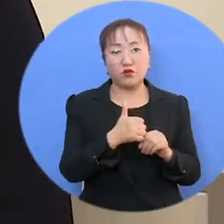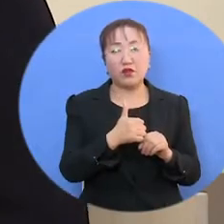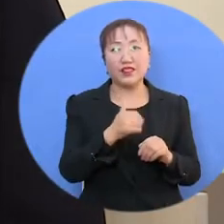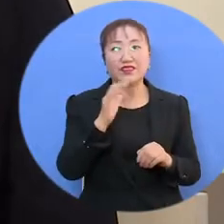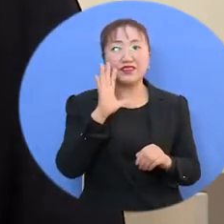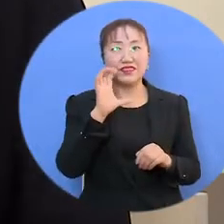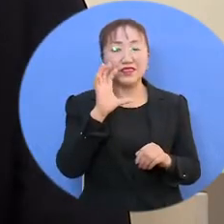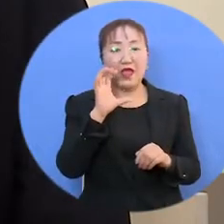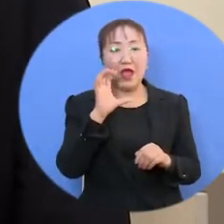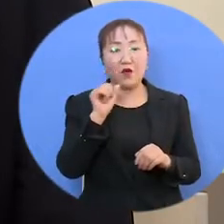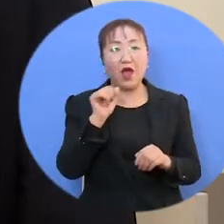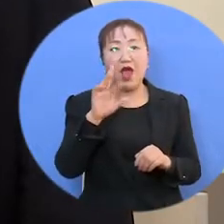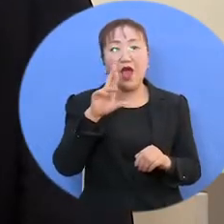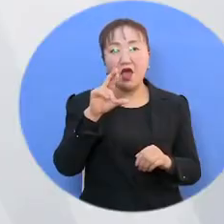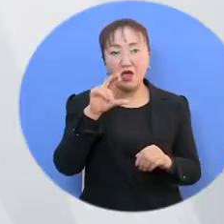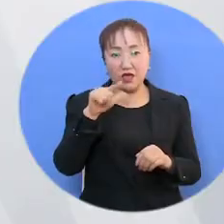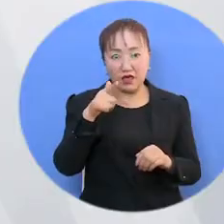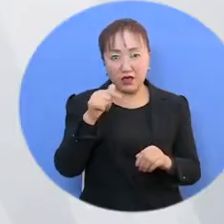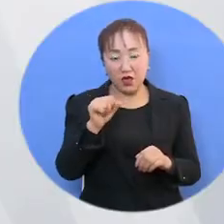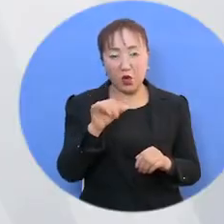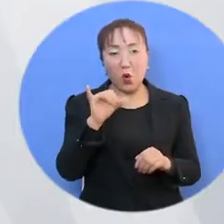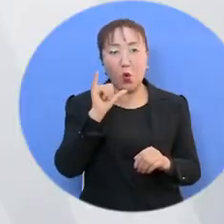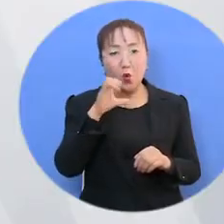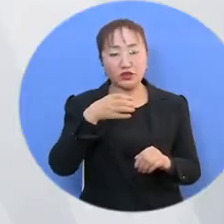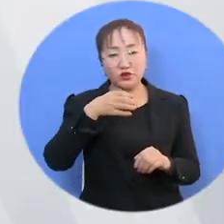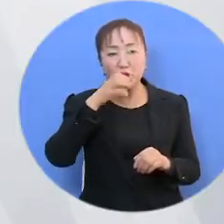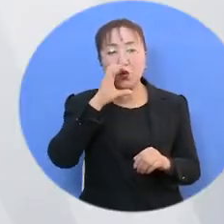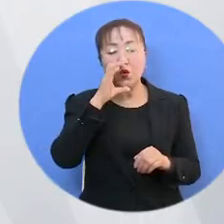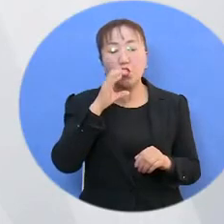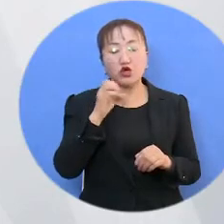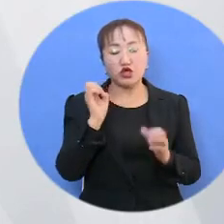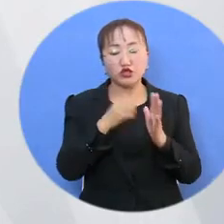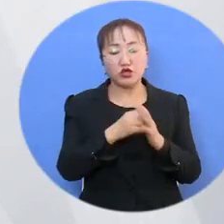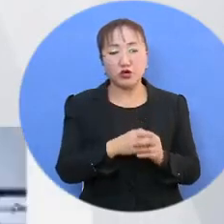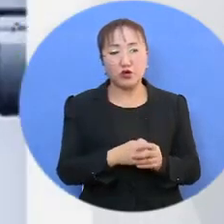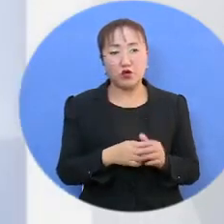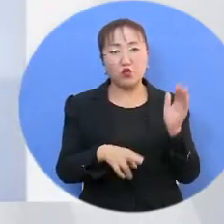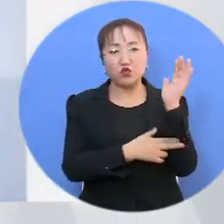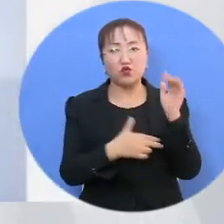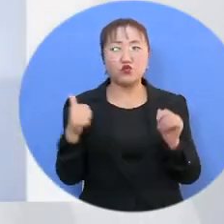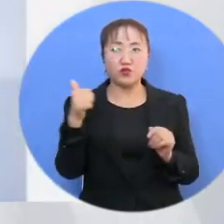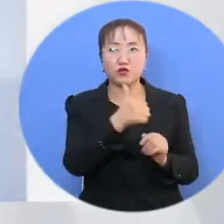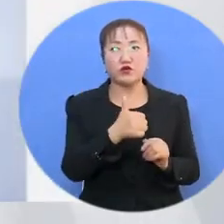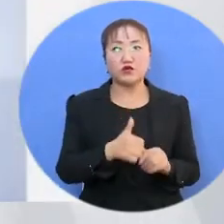you have to drink 5 cups of water every day.